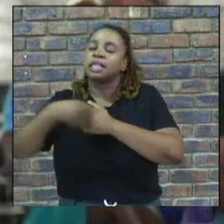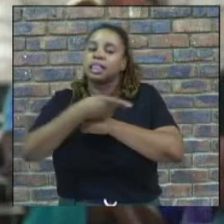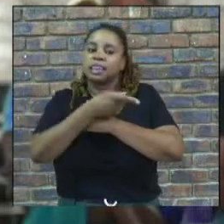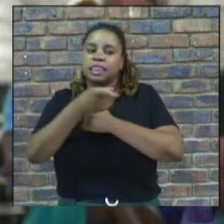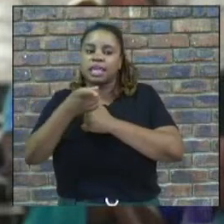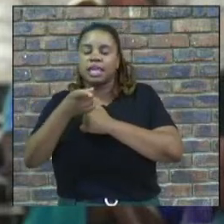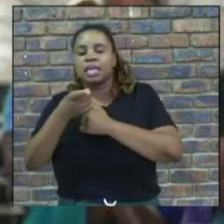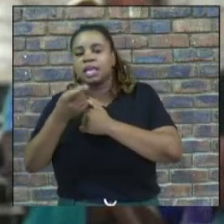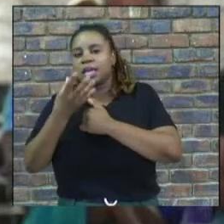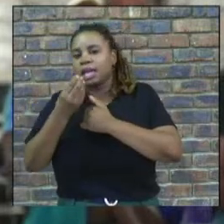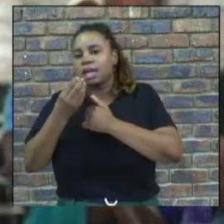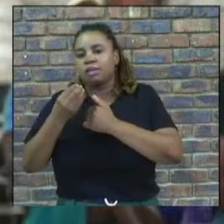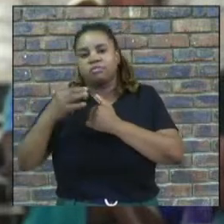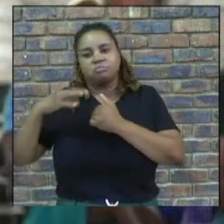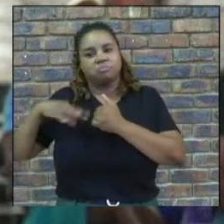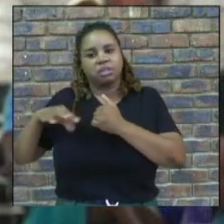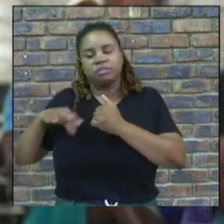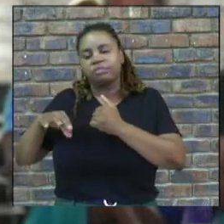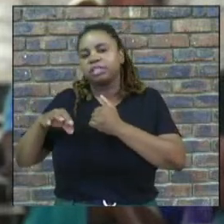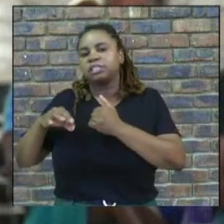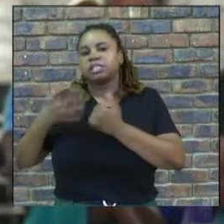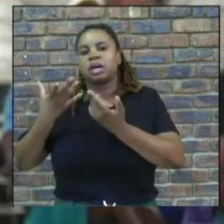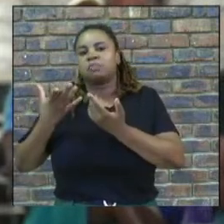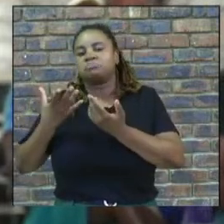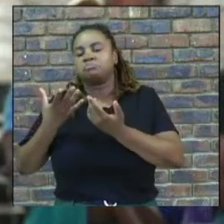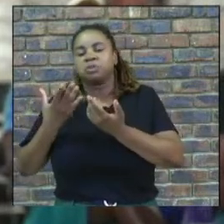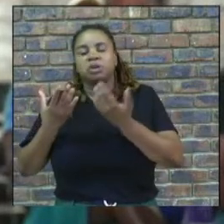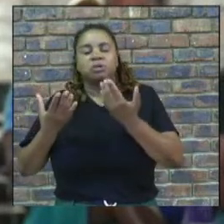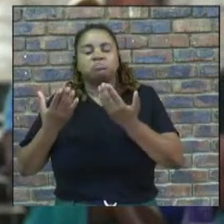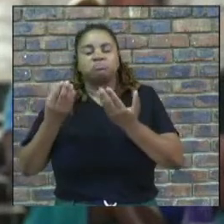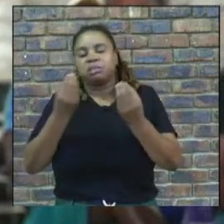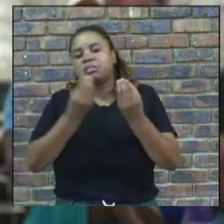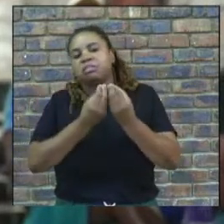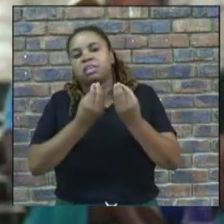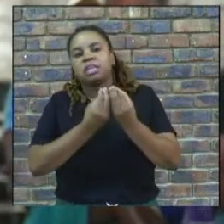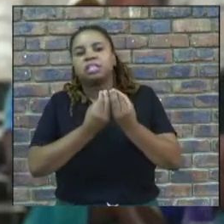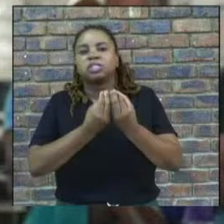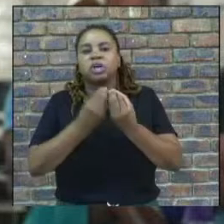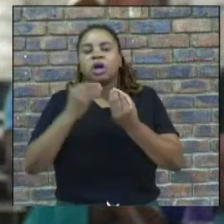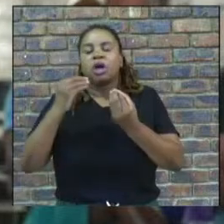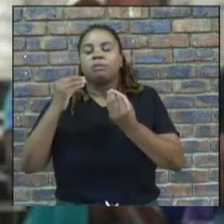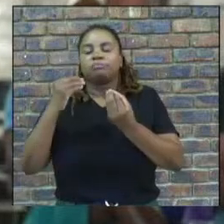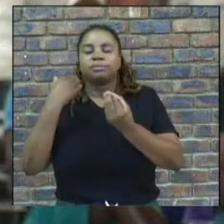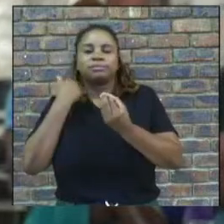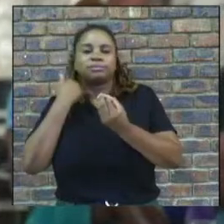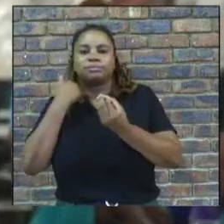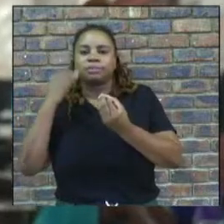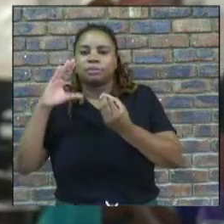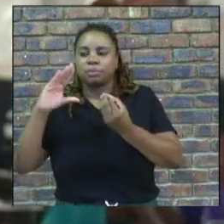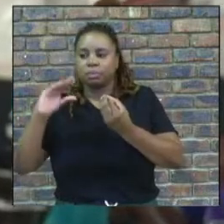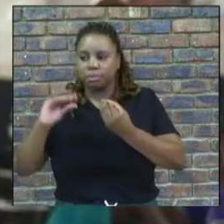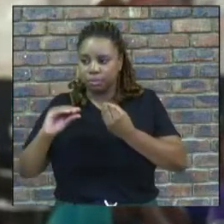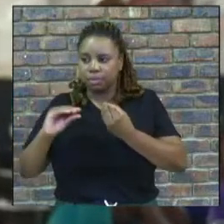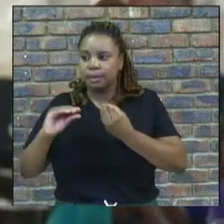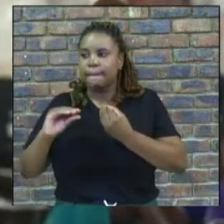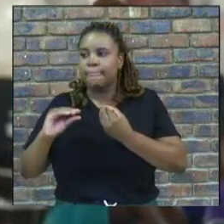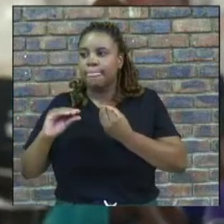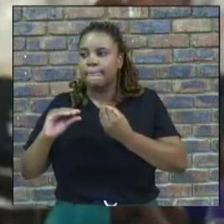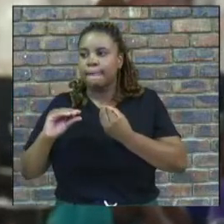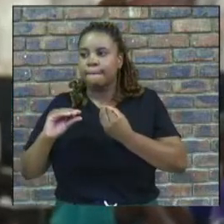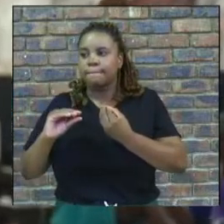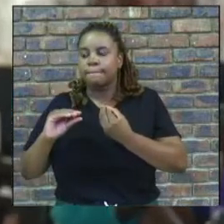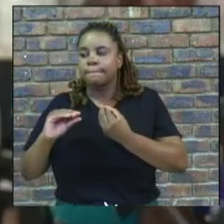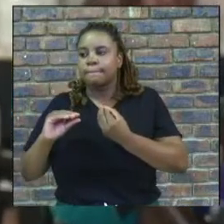far as petroleum is concerned from the same products that's being exported from South Africa. Why must